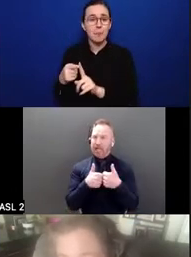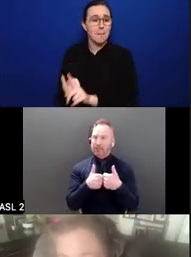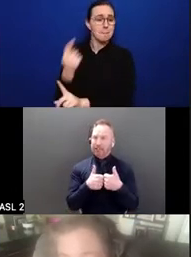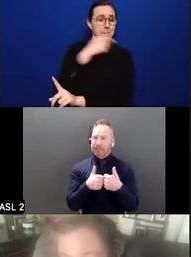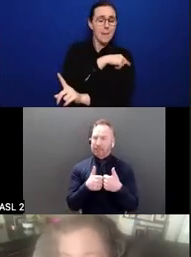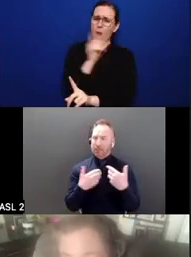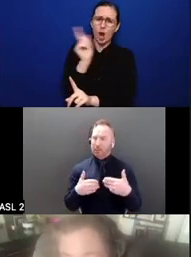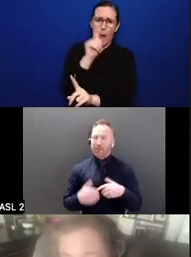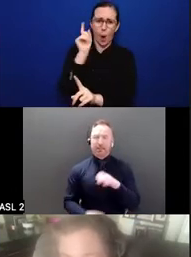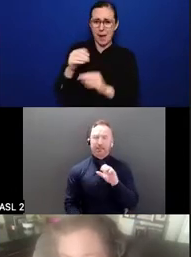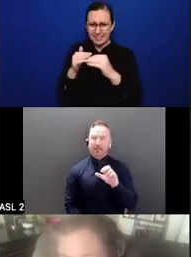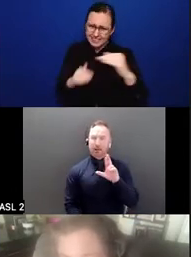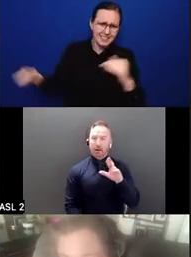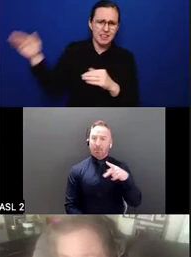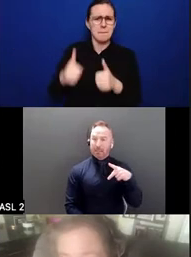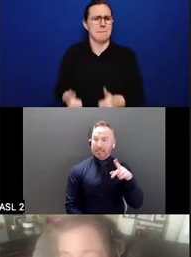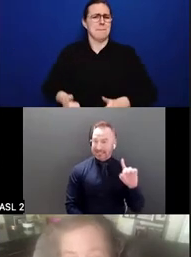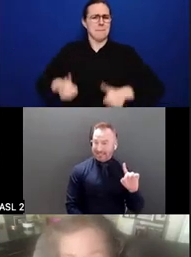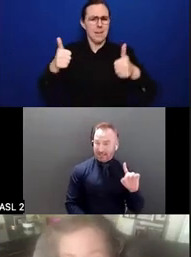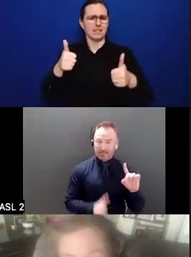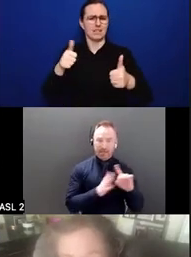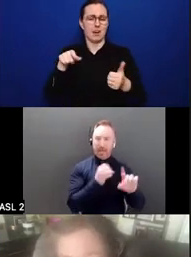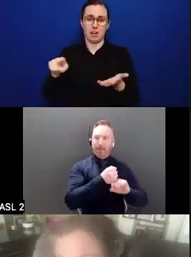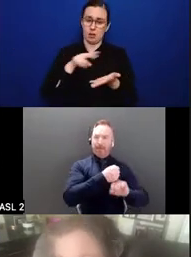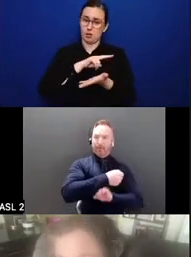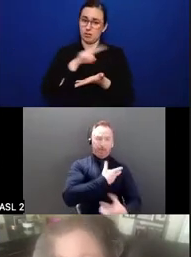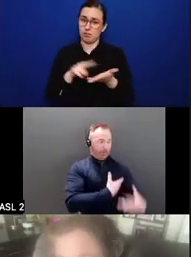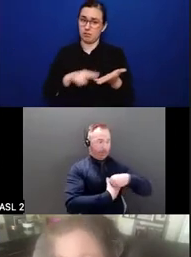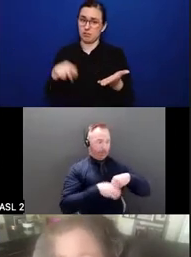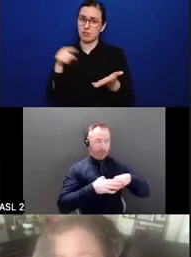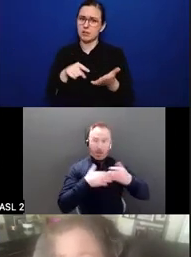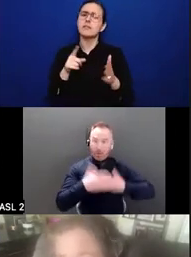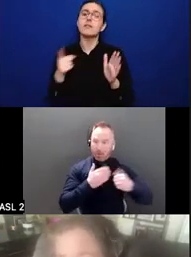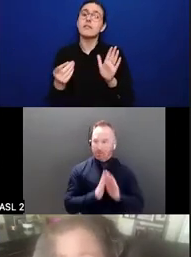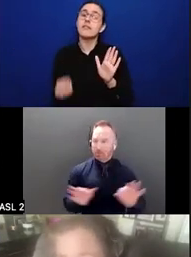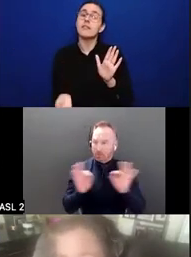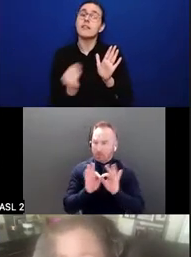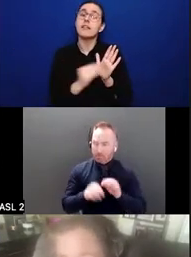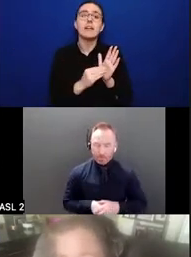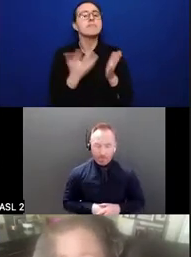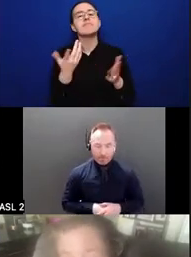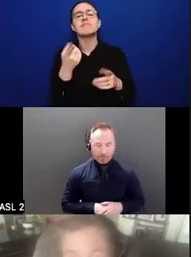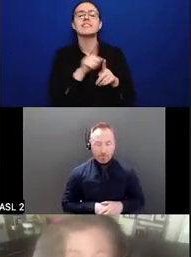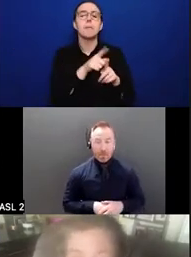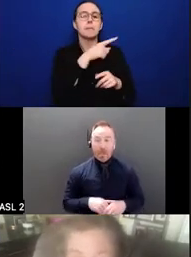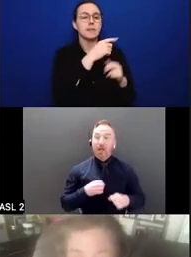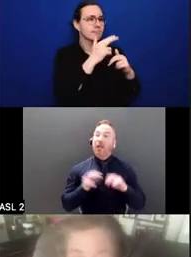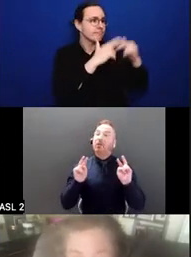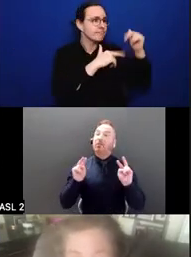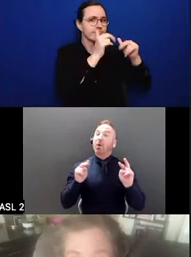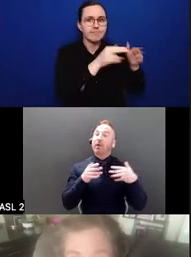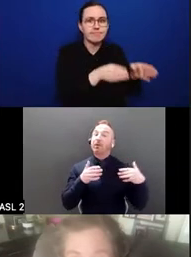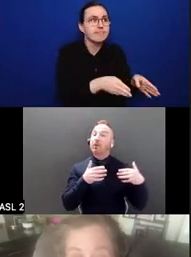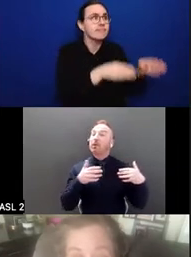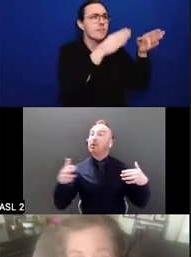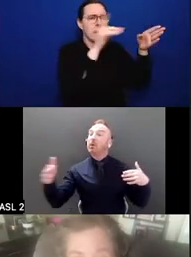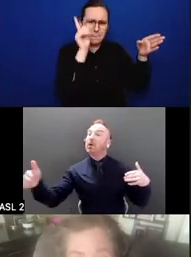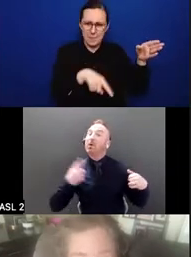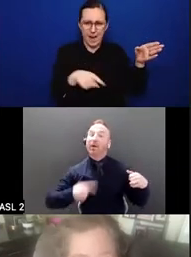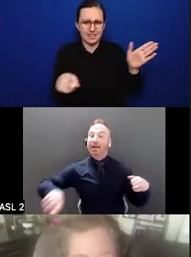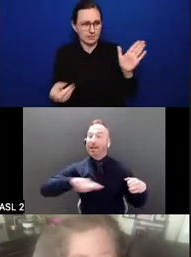CRPD is at the heart of our efforts is an important thing. I look forward to seeing what we can accomplish together. Thank you